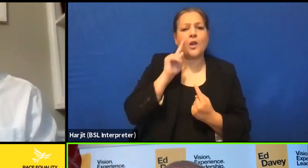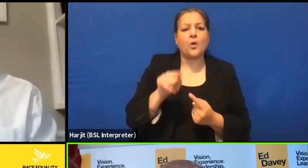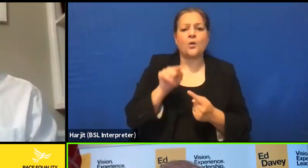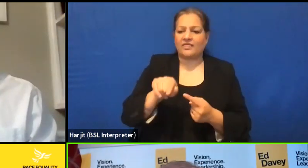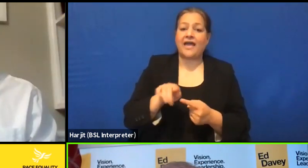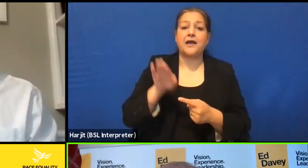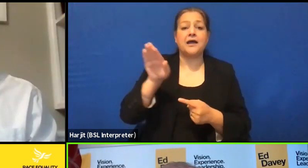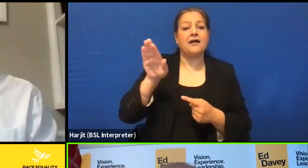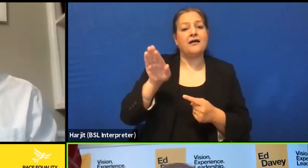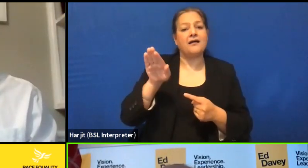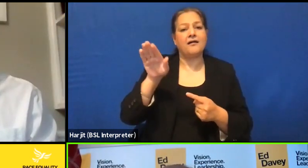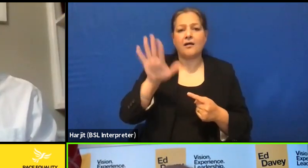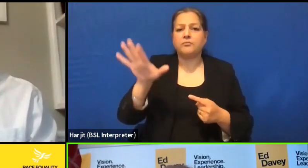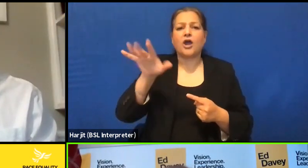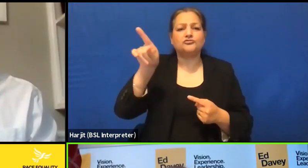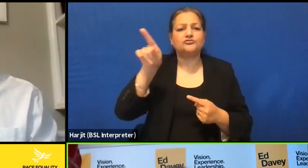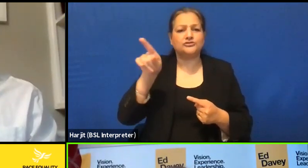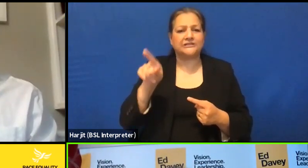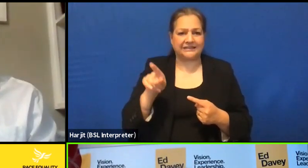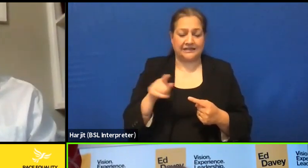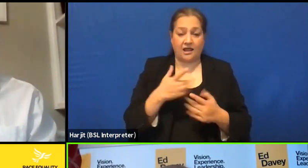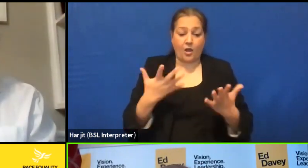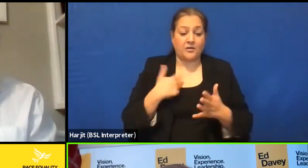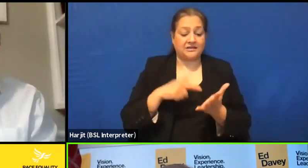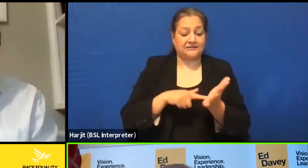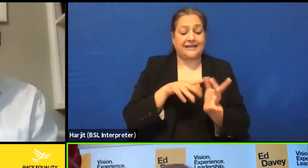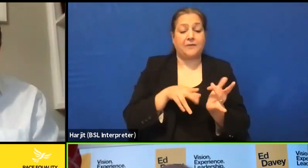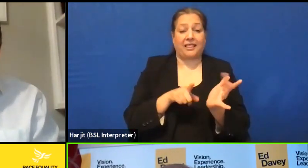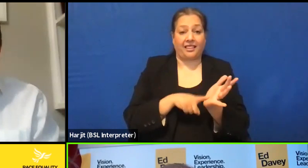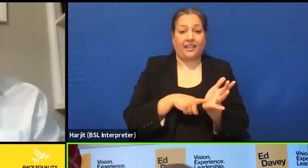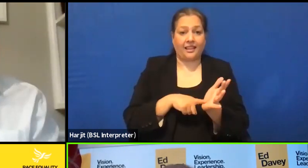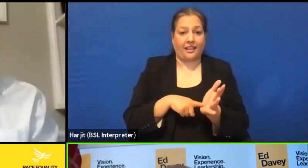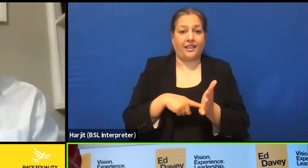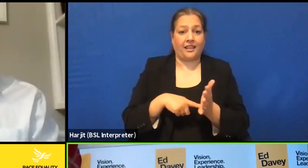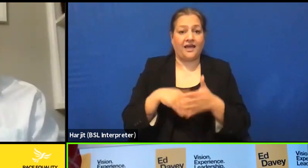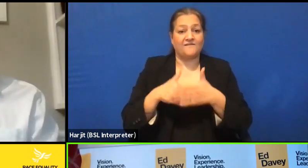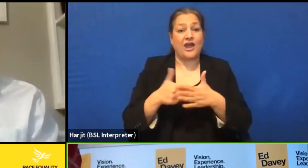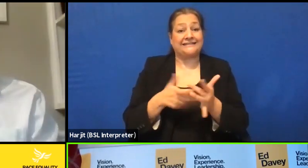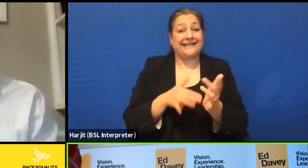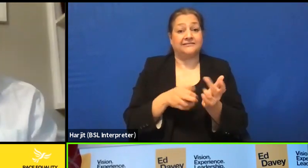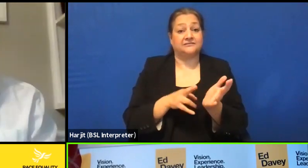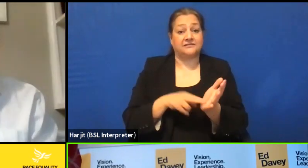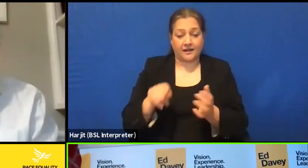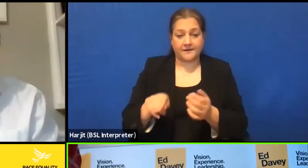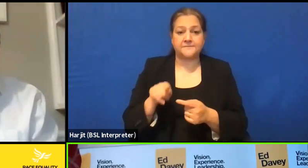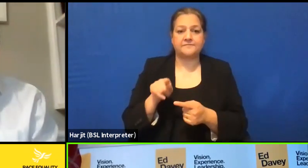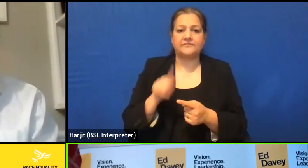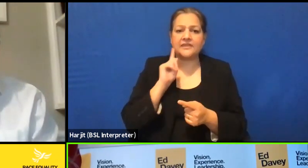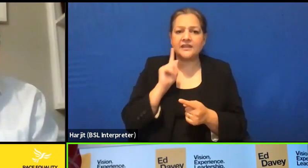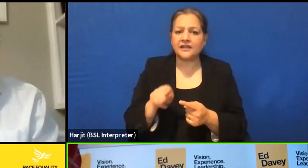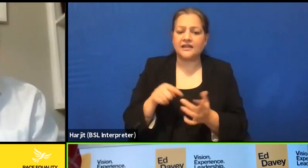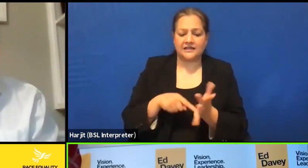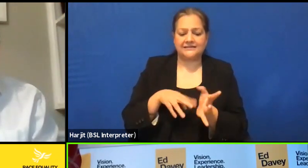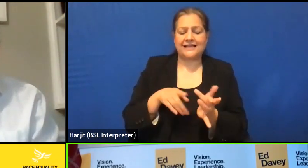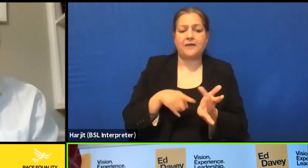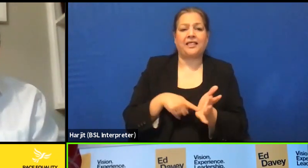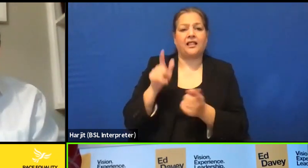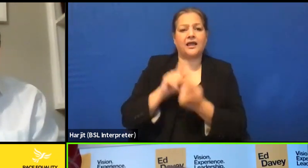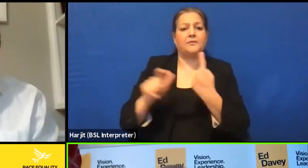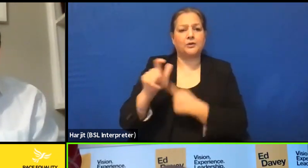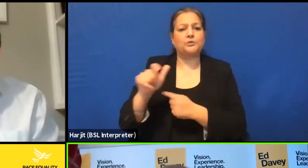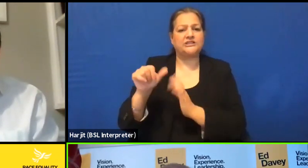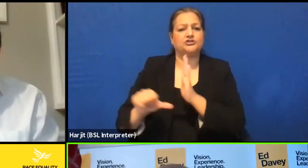my Tamil friends in Kingston, British Tamil community, they feel they are diaspora to the Tamil community in Sri Lanka,